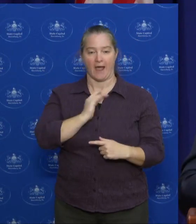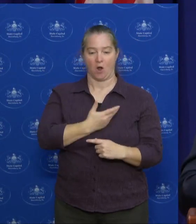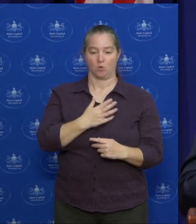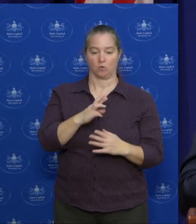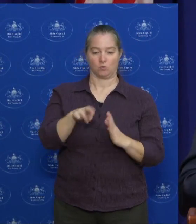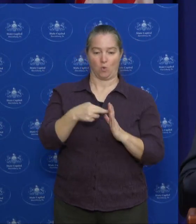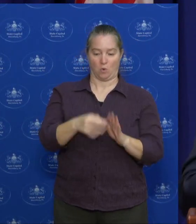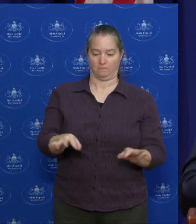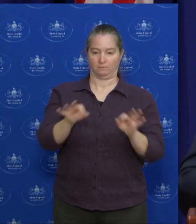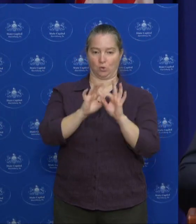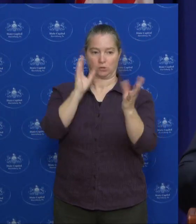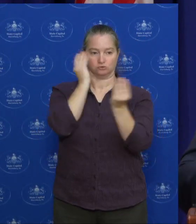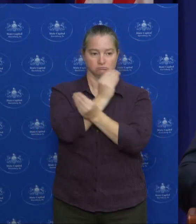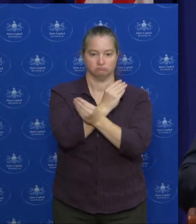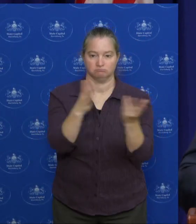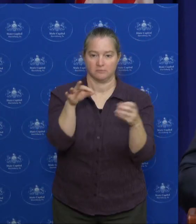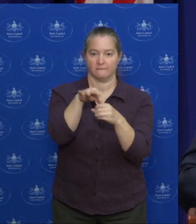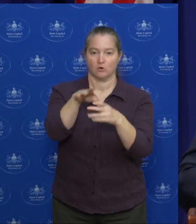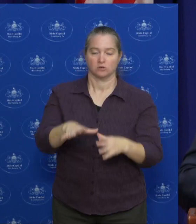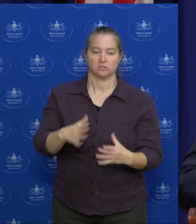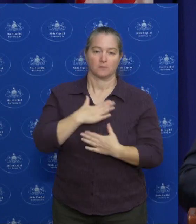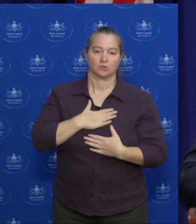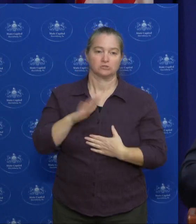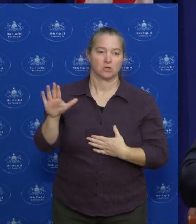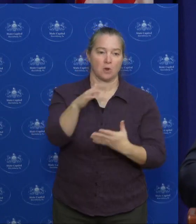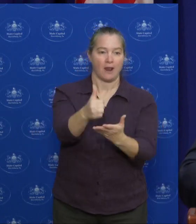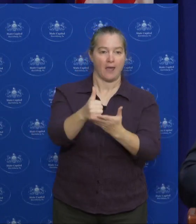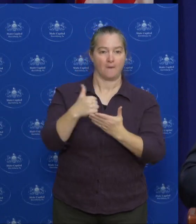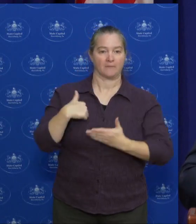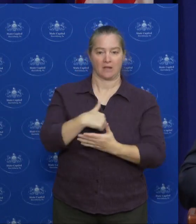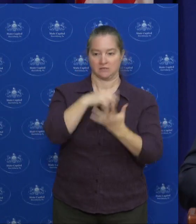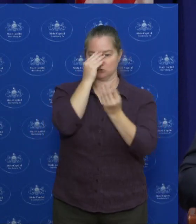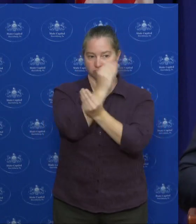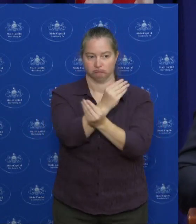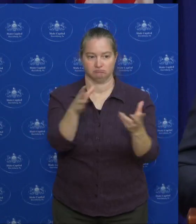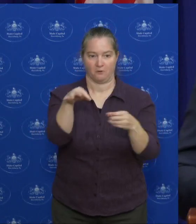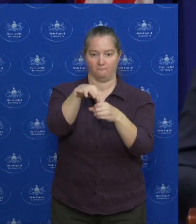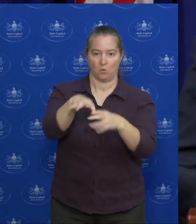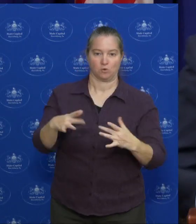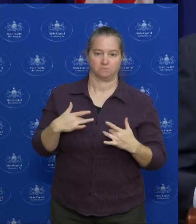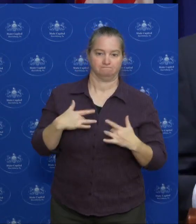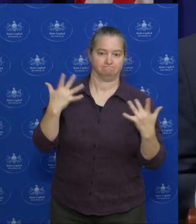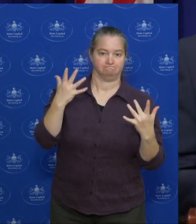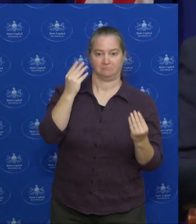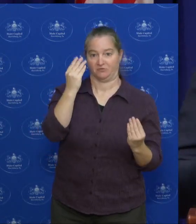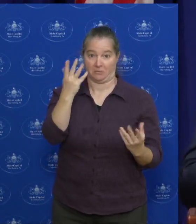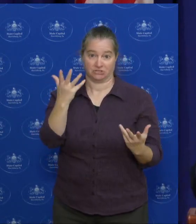really appreciate the role that you play as well in keeping them informed.